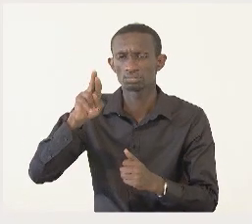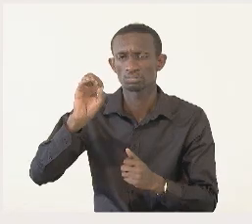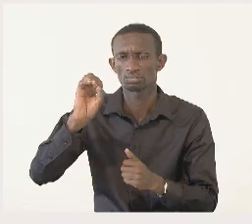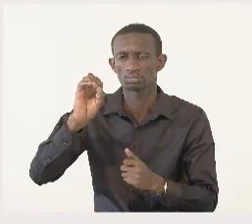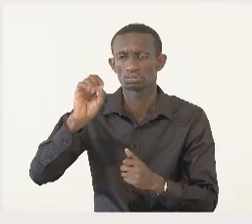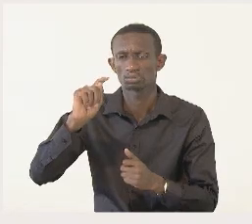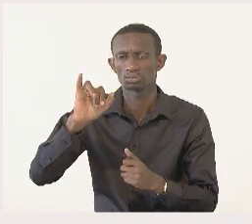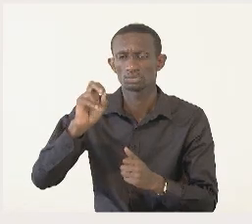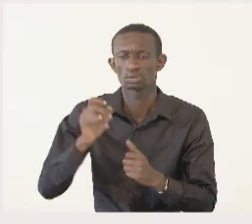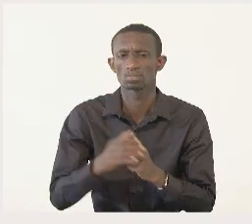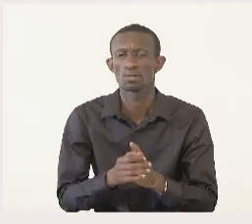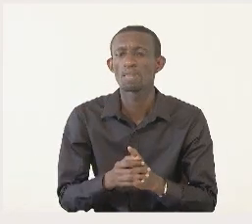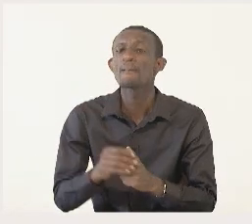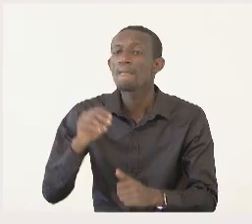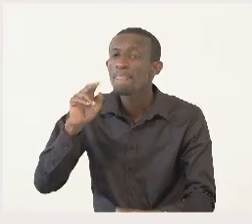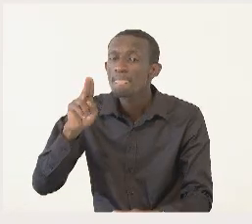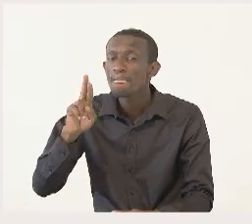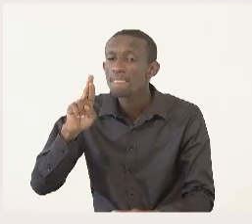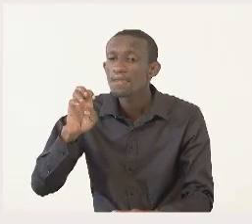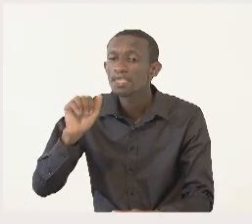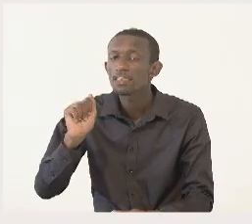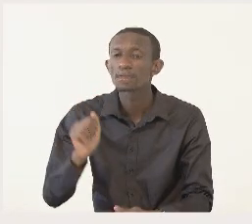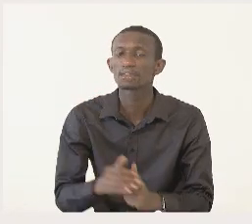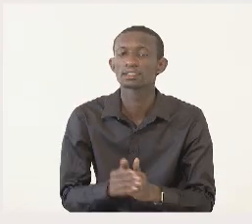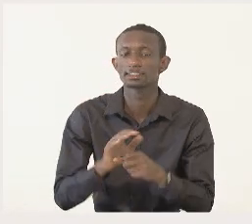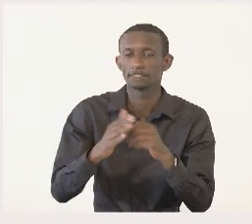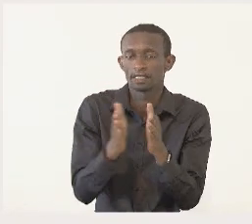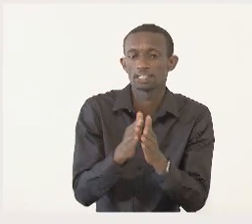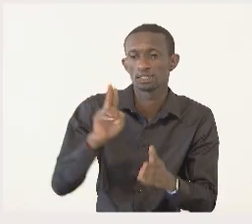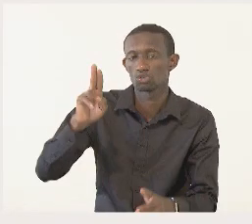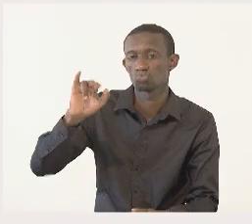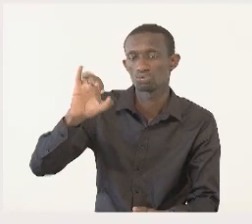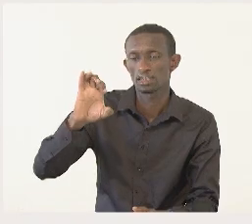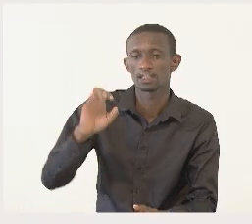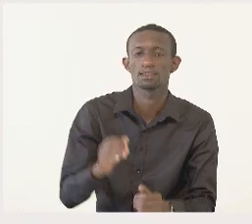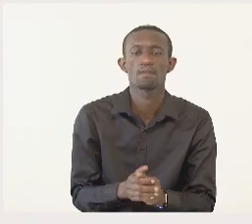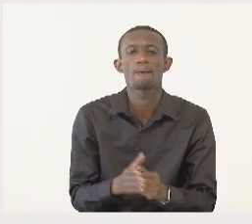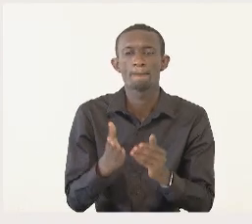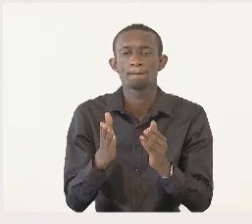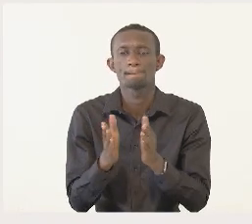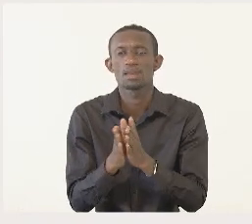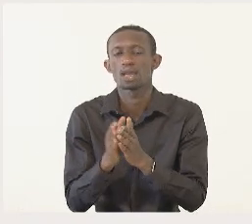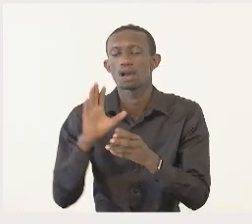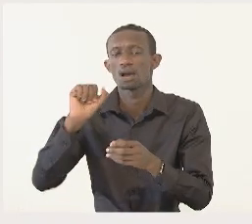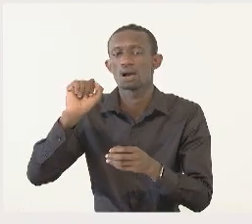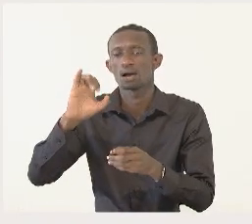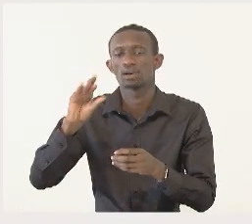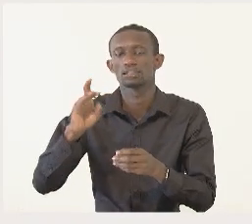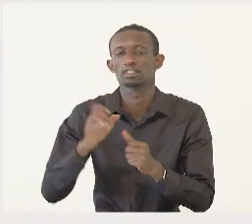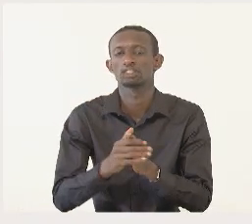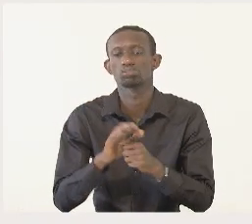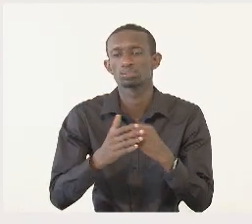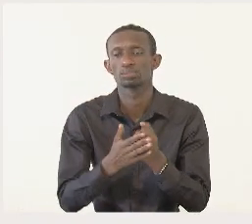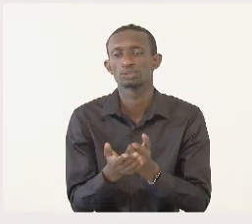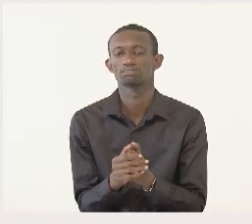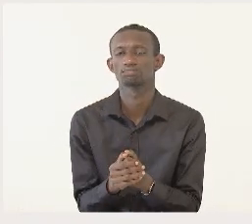these are comprises what you call nitrogenous waste products, which are excreted from the body through the urine. So these nitrogenous